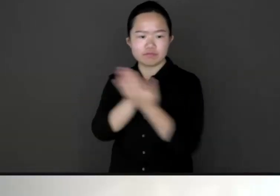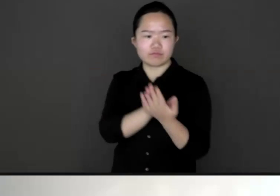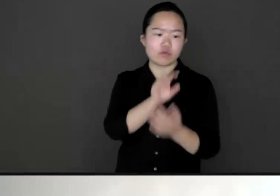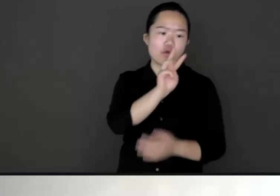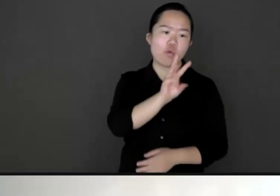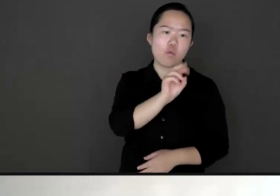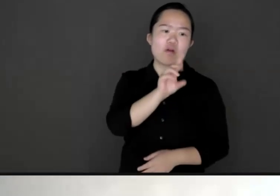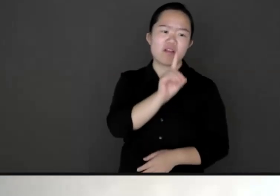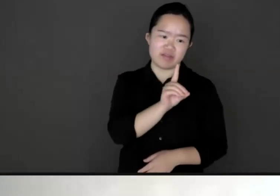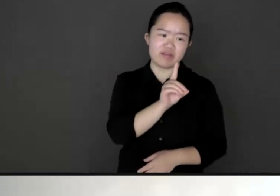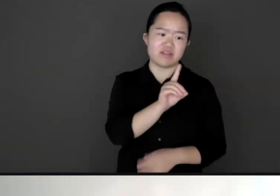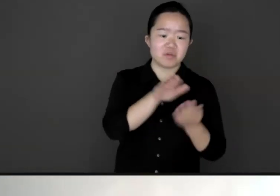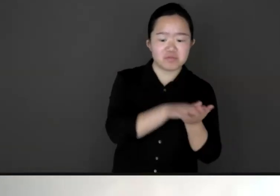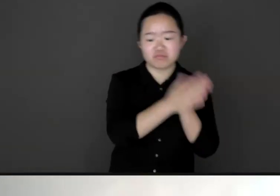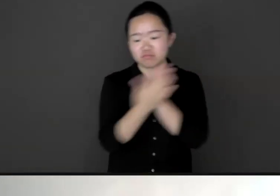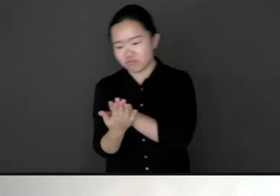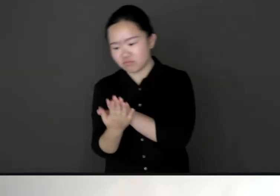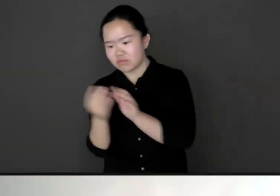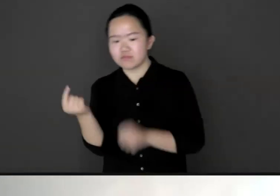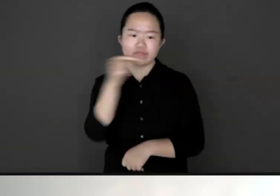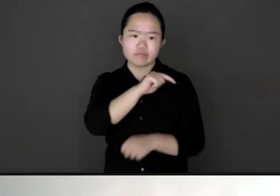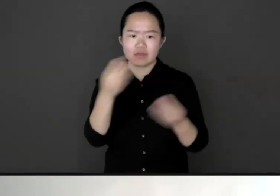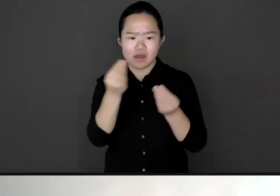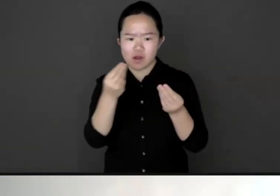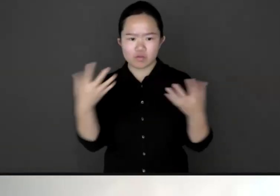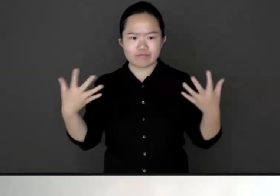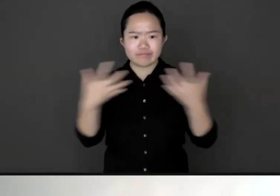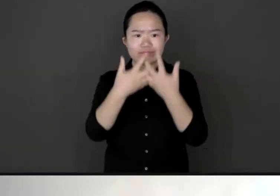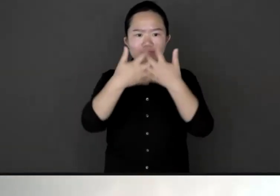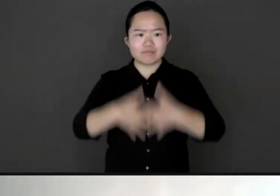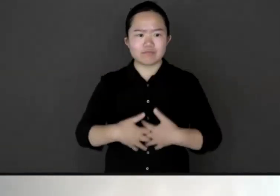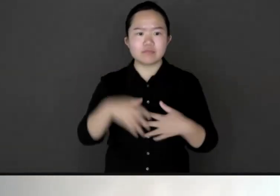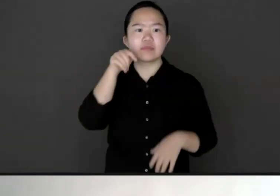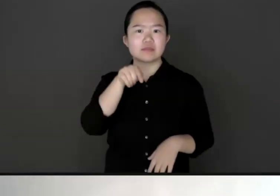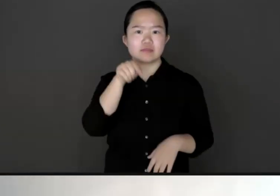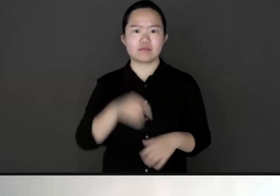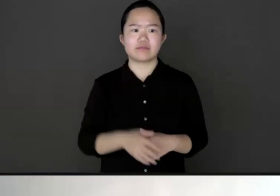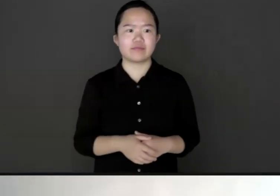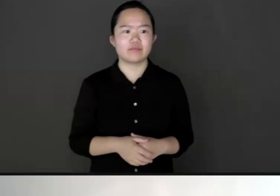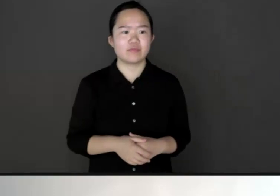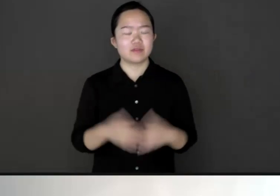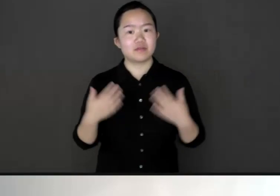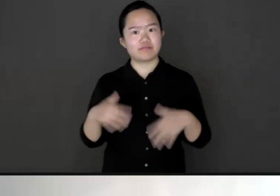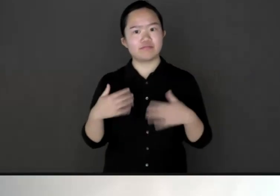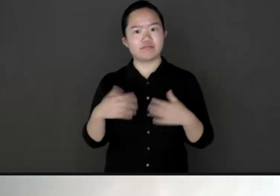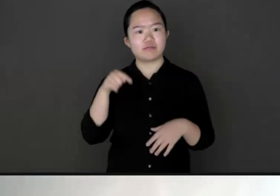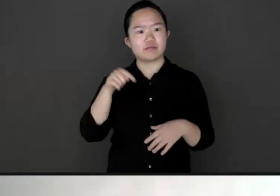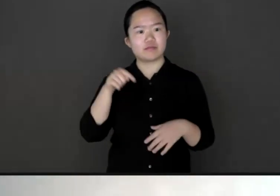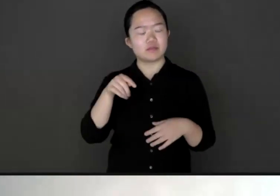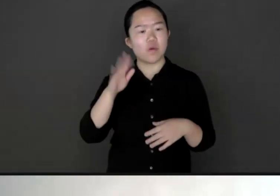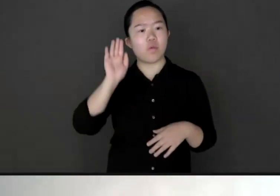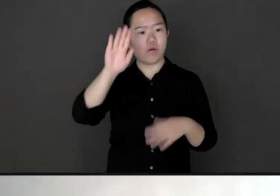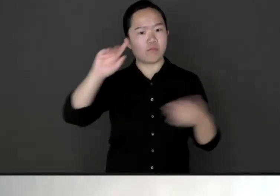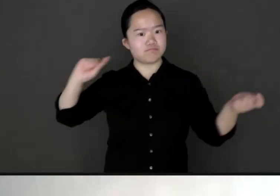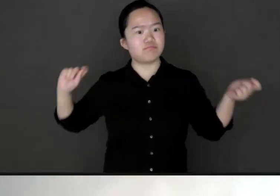document. Go check them before you publish. Things like that, I think, is where we can actually make the most difference. Putting the